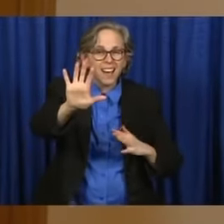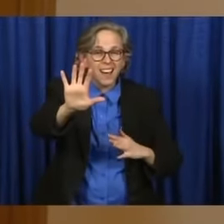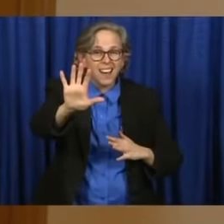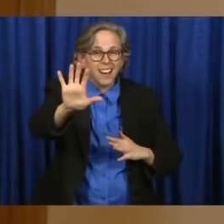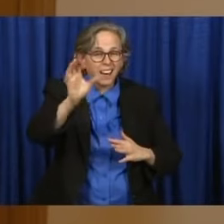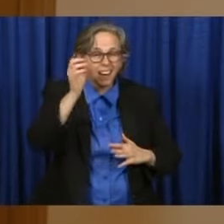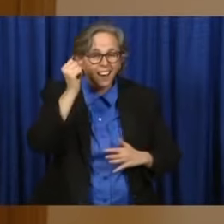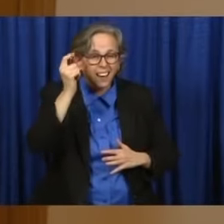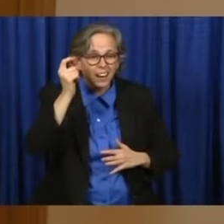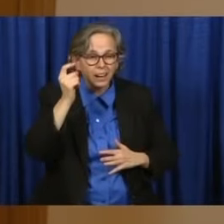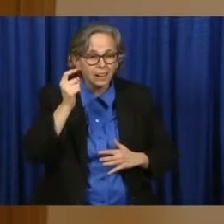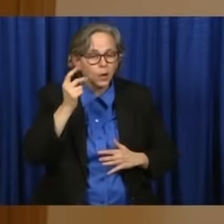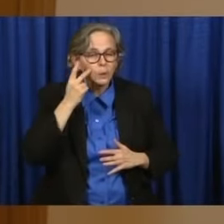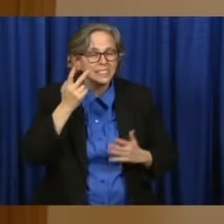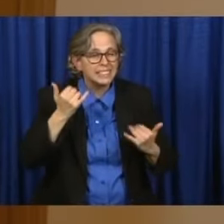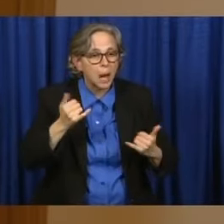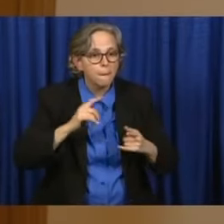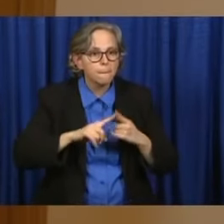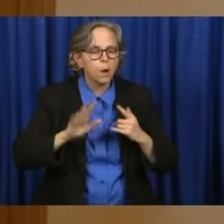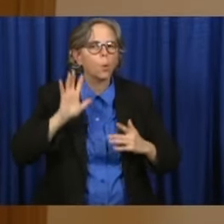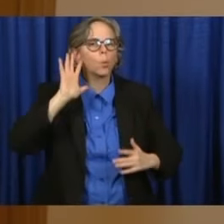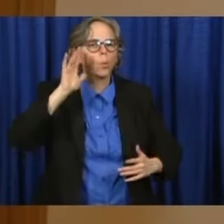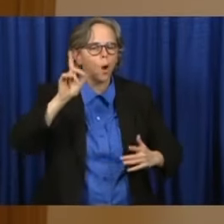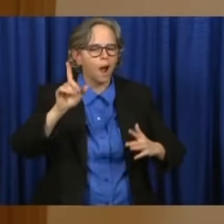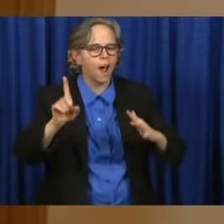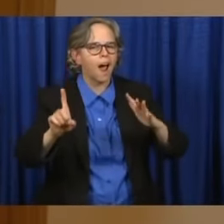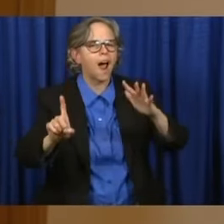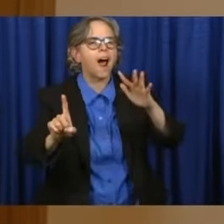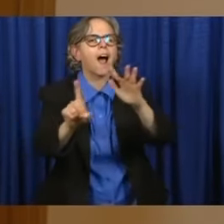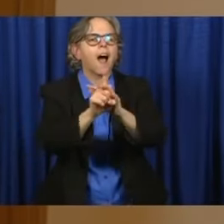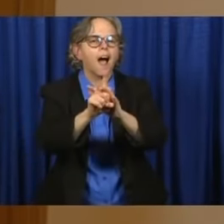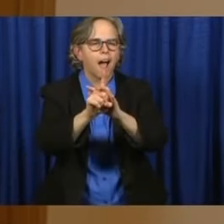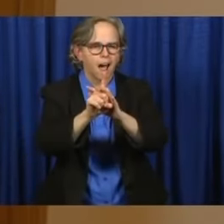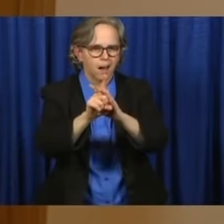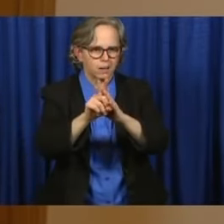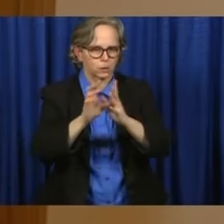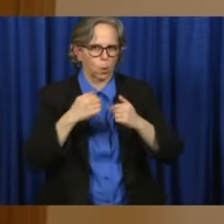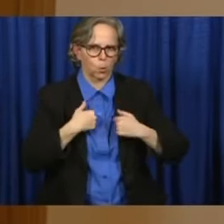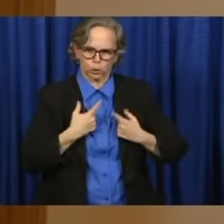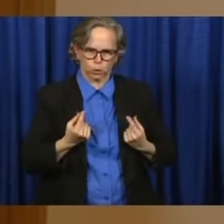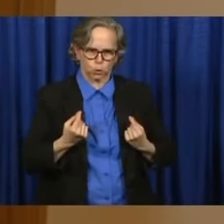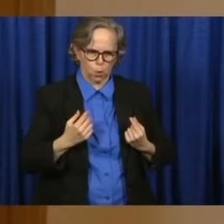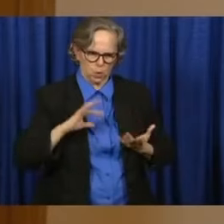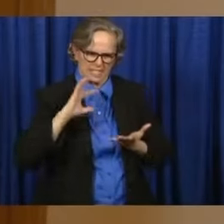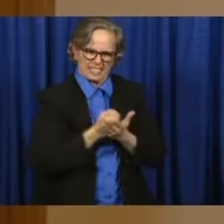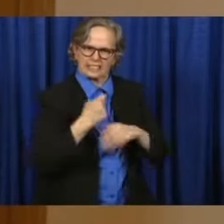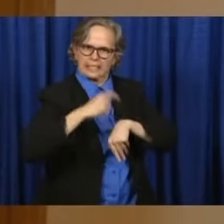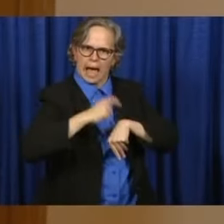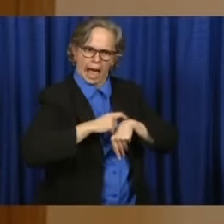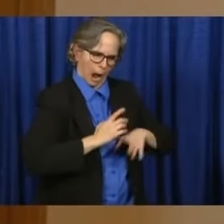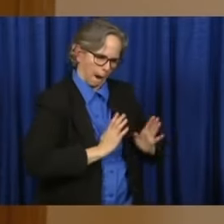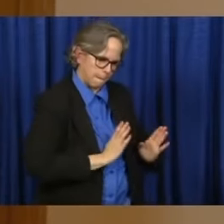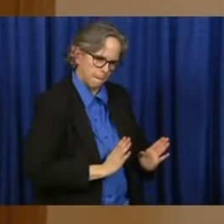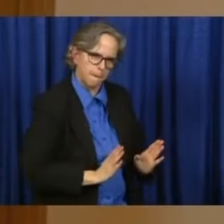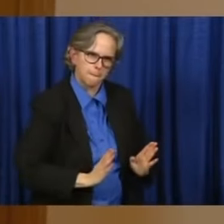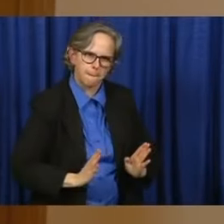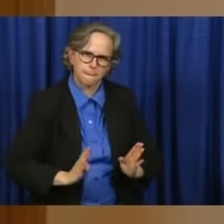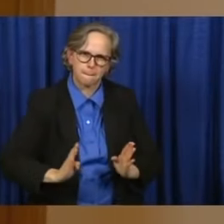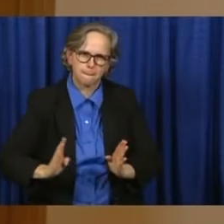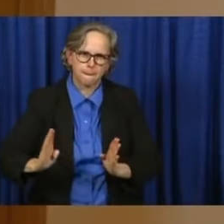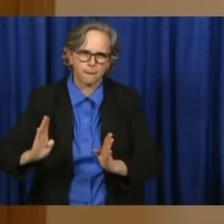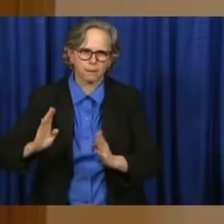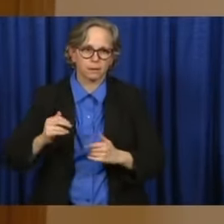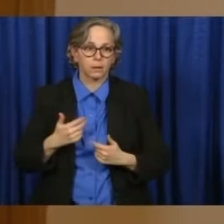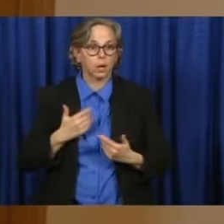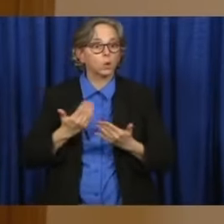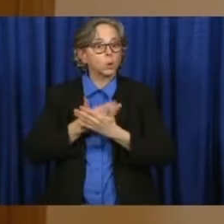the moves early. A new study that was done by Oxford, Jennifer Beam Dowd, really took a